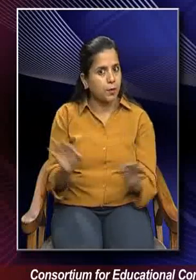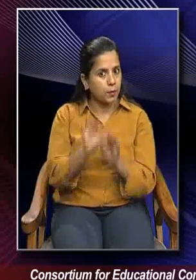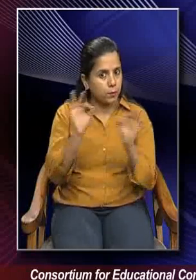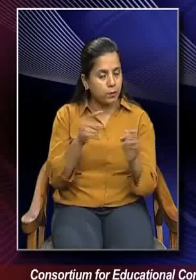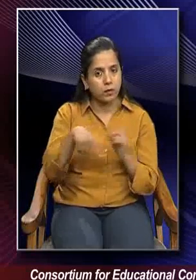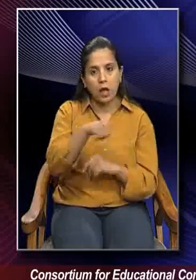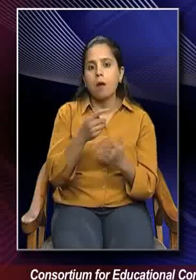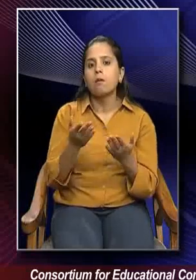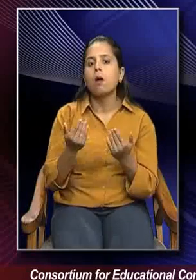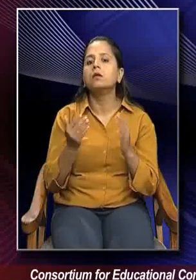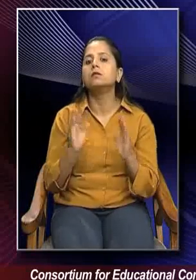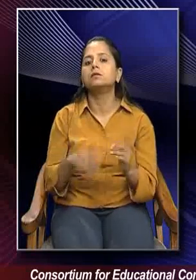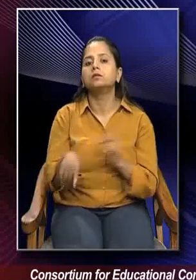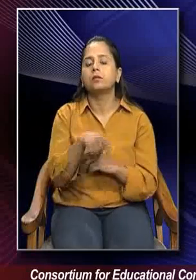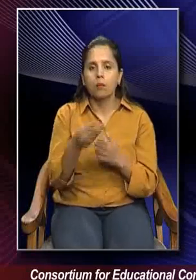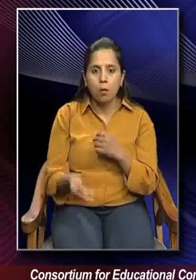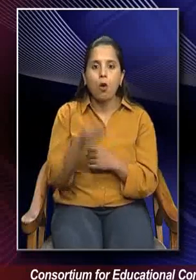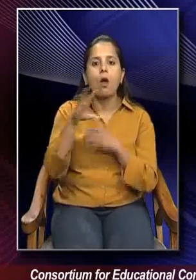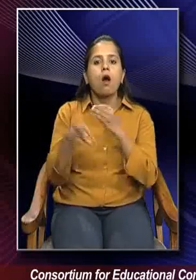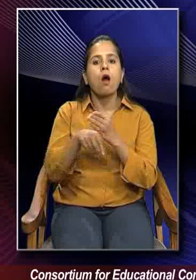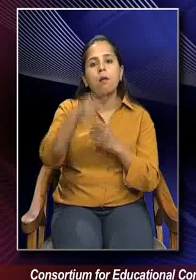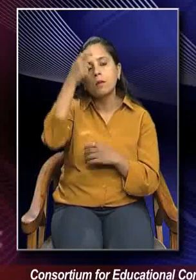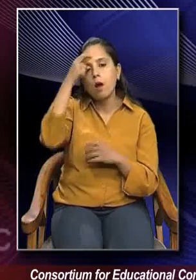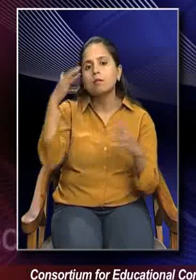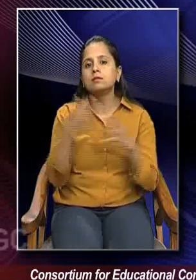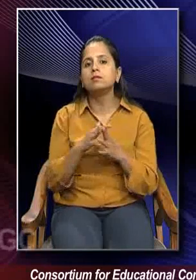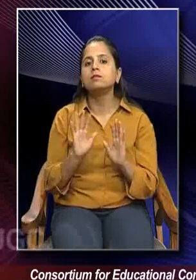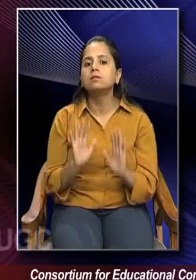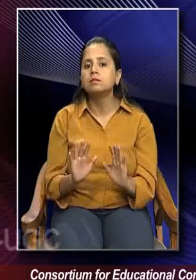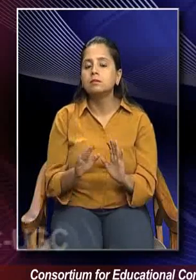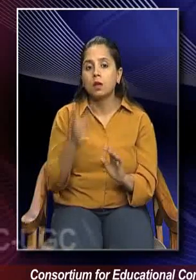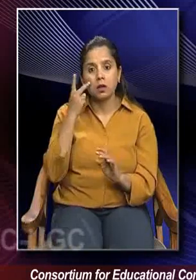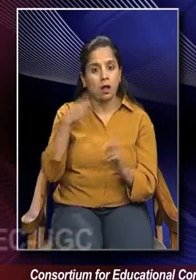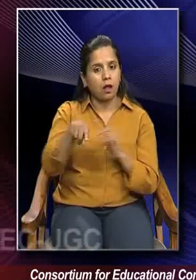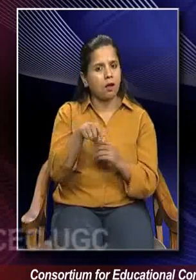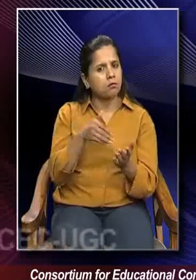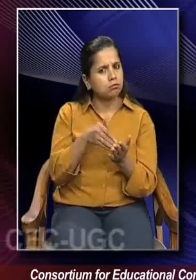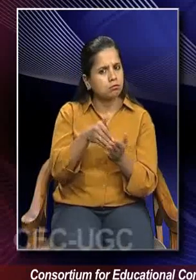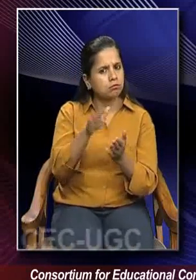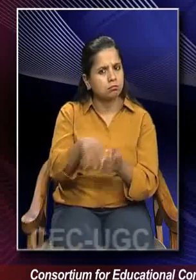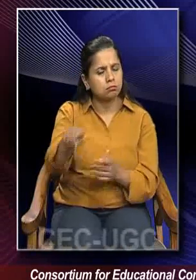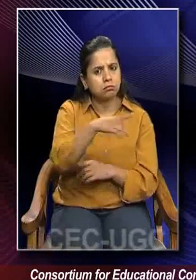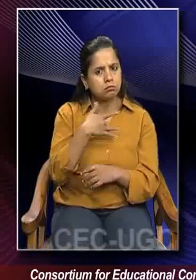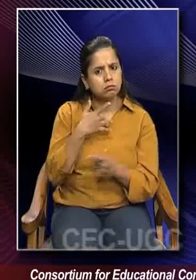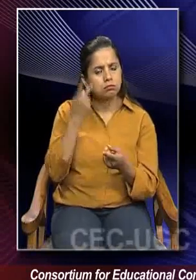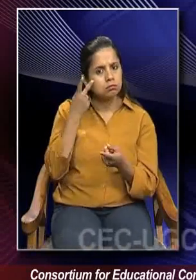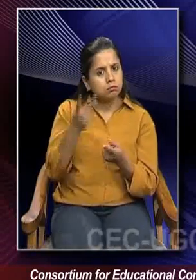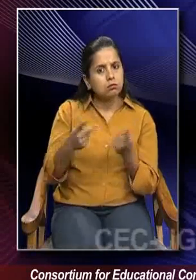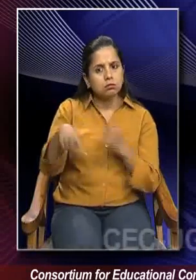can cause additional stress and create a continuous loop